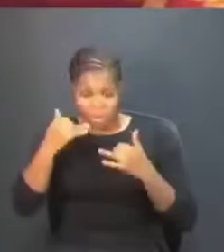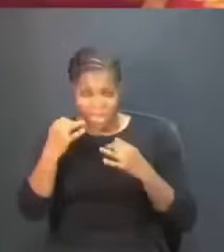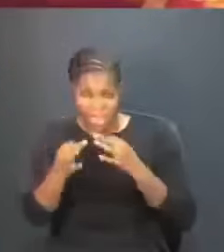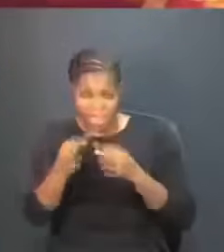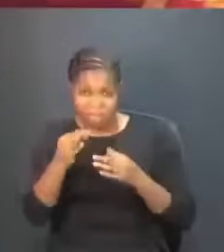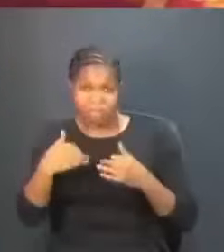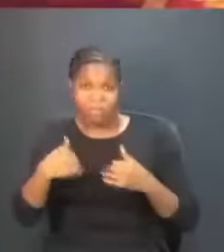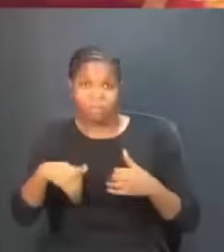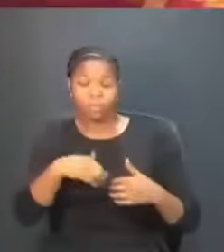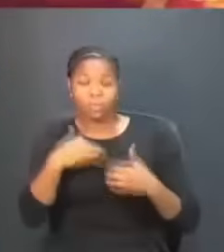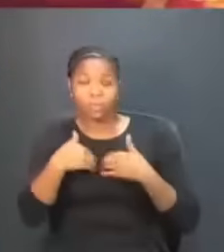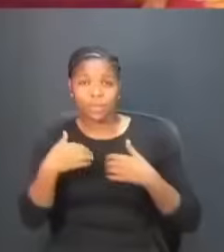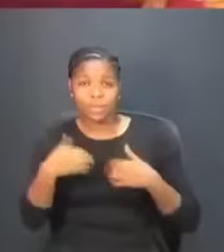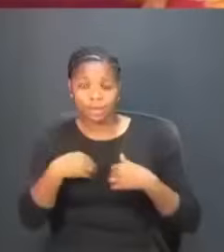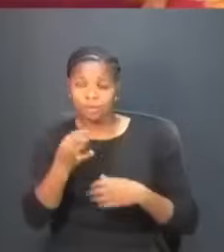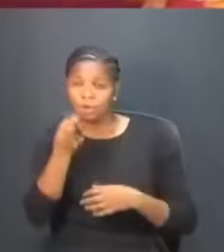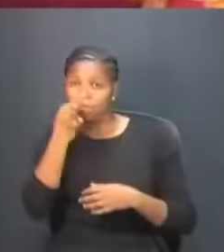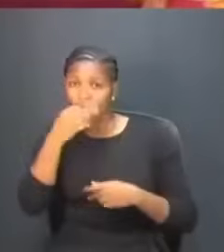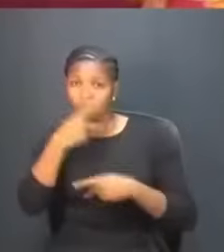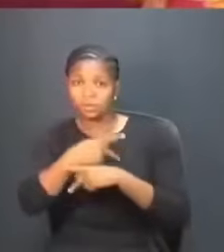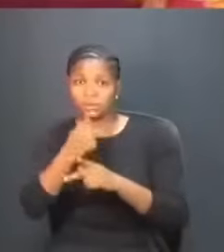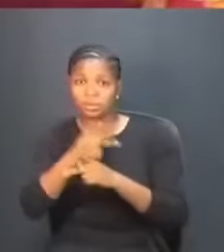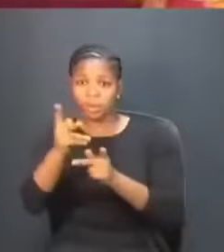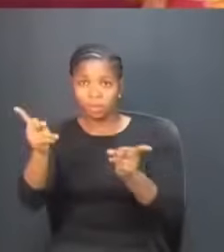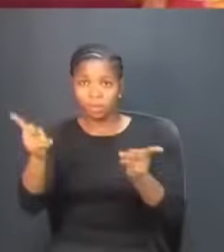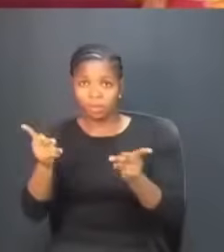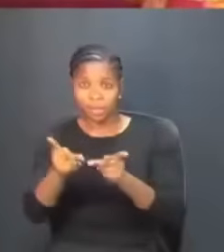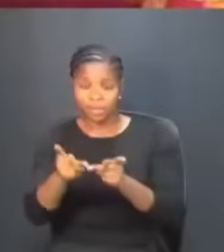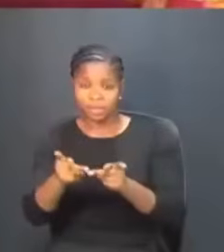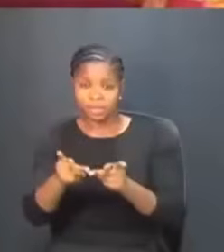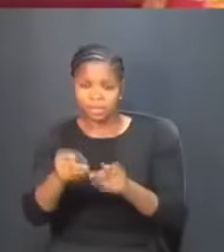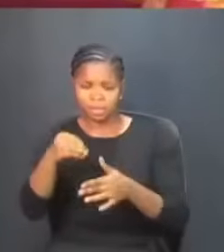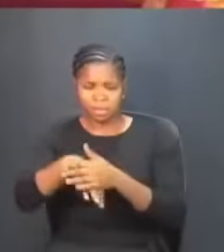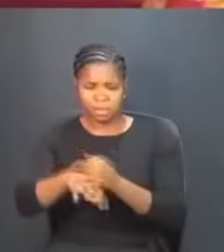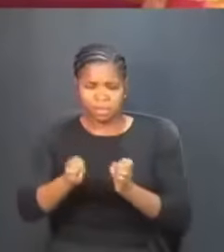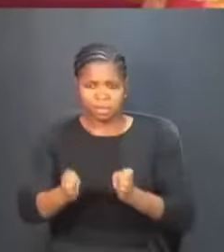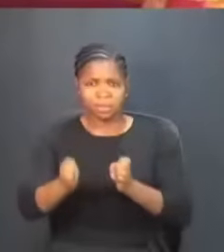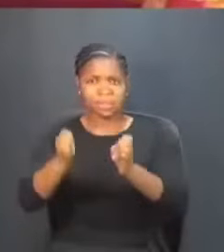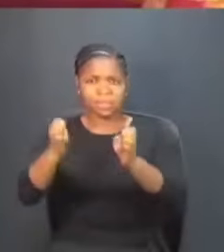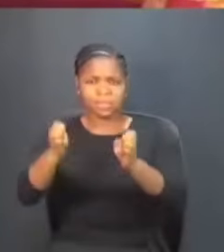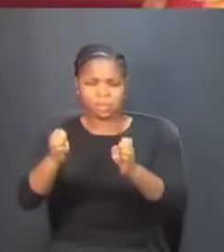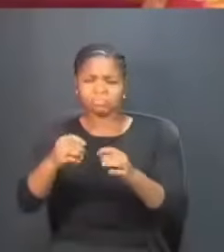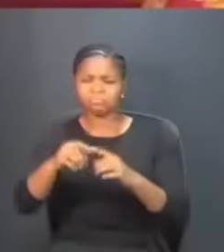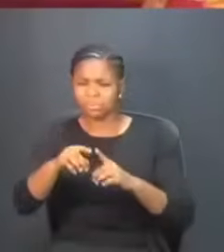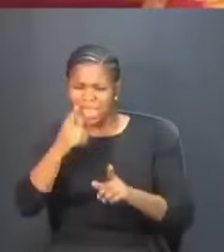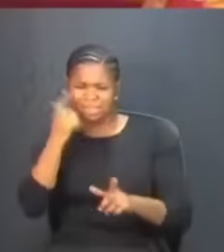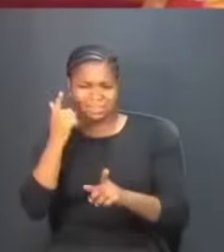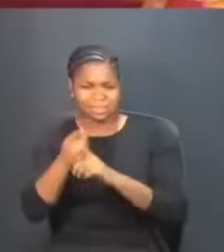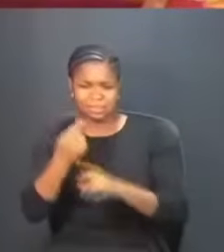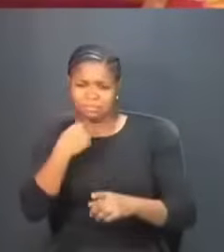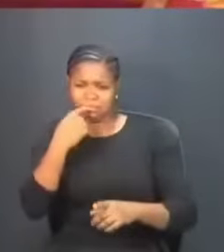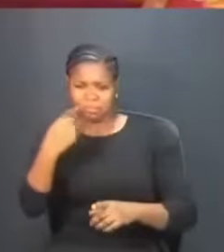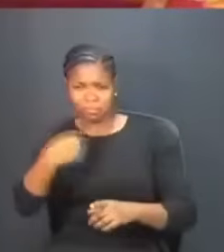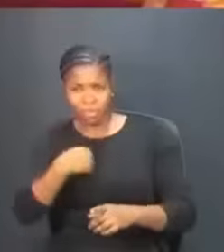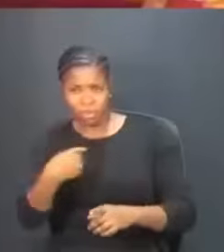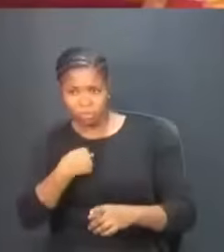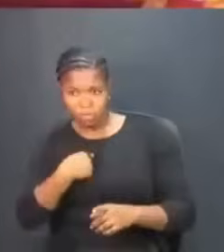against emergencies, just indicate to me that close to your house you have 10 people who are food